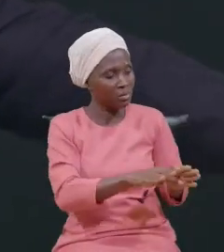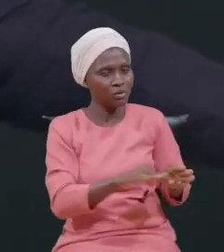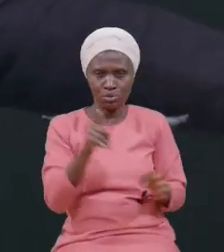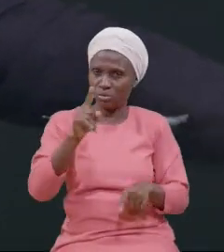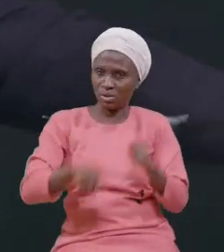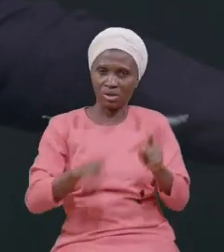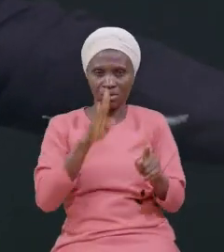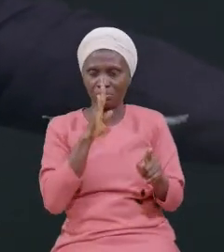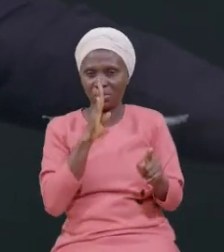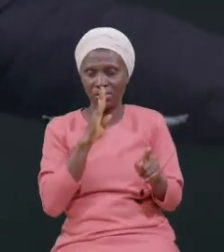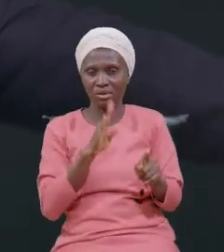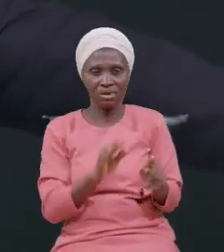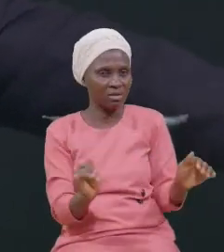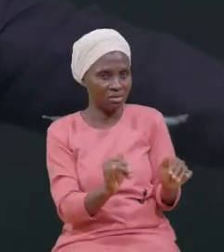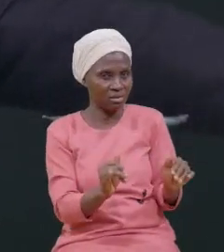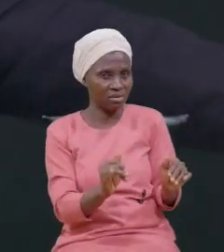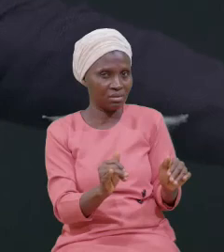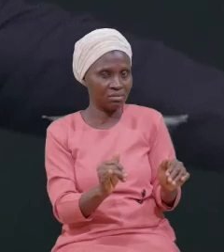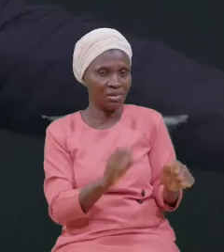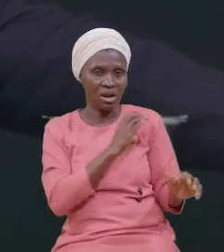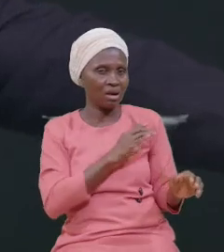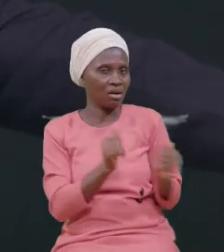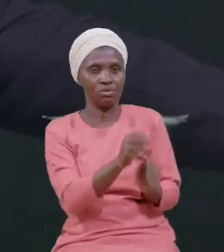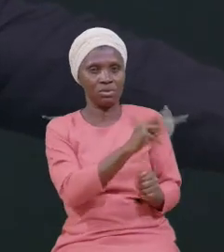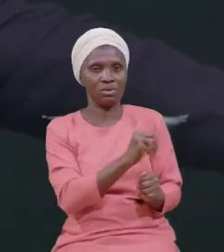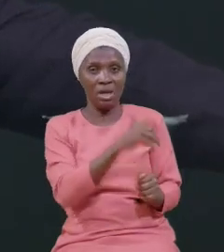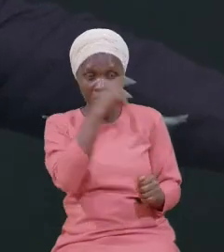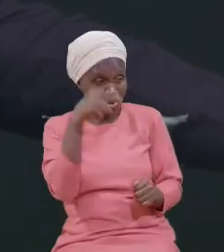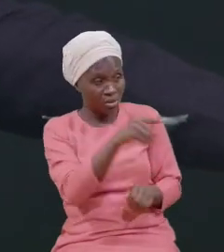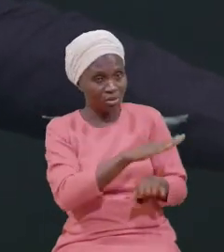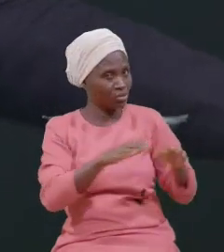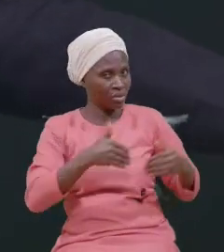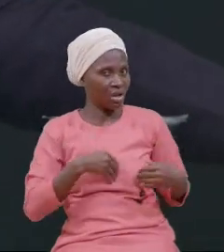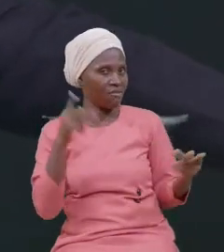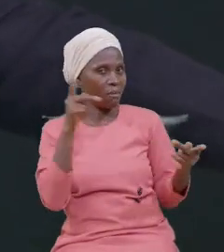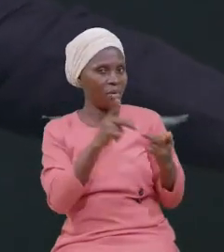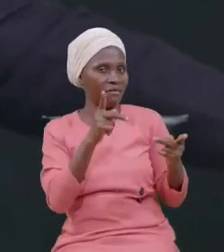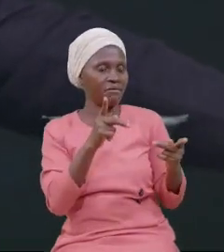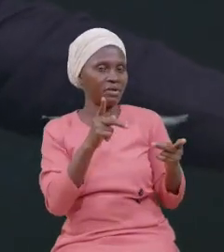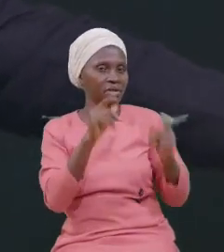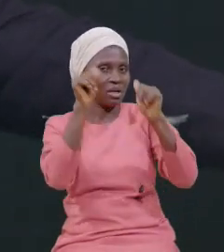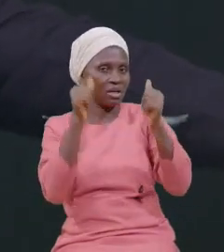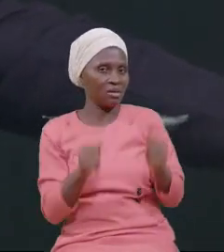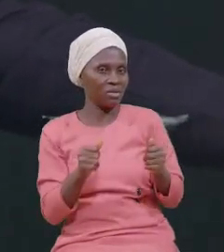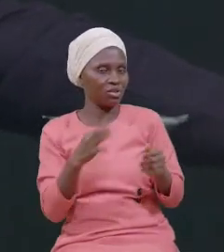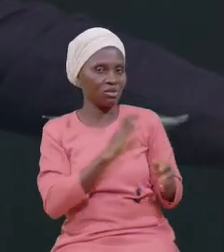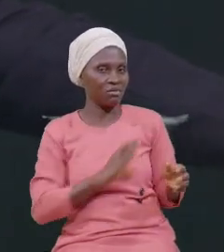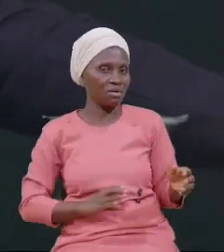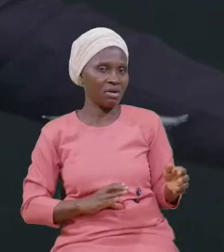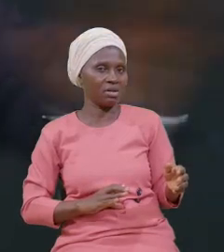You don't have the perfect image of Christ before them in everything they